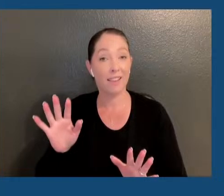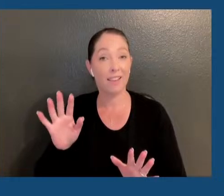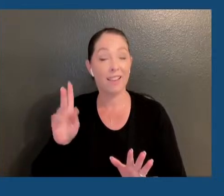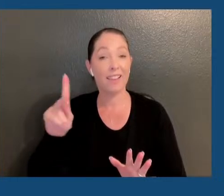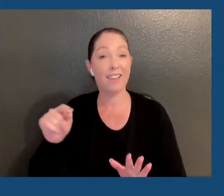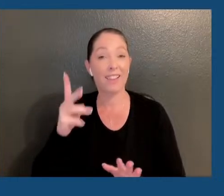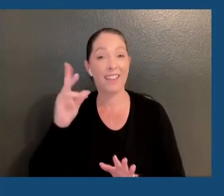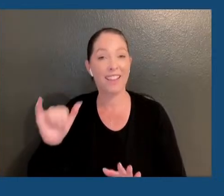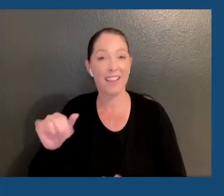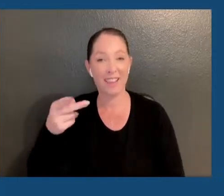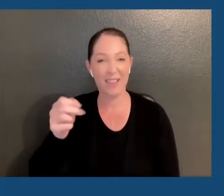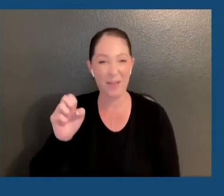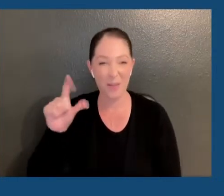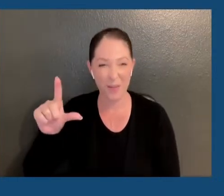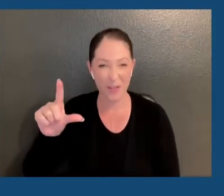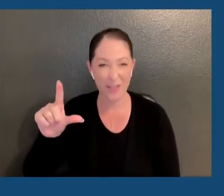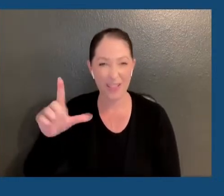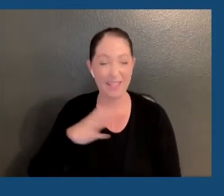Hochul.